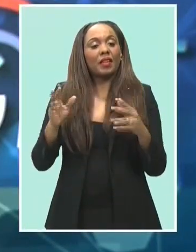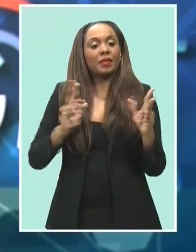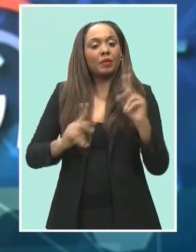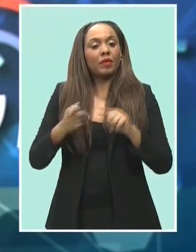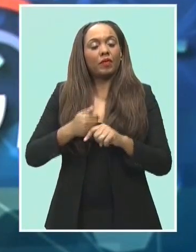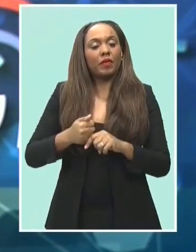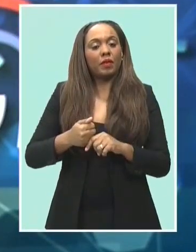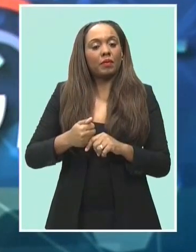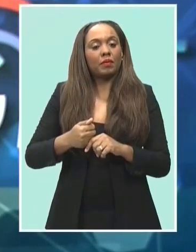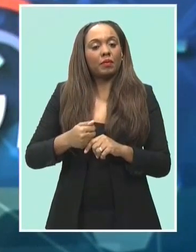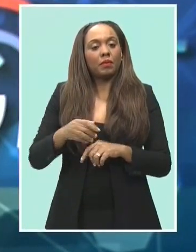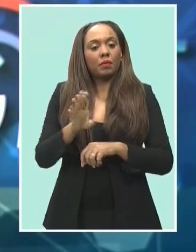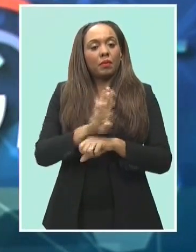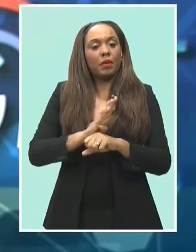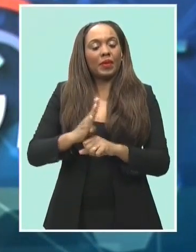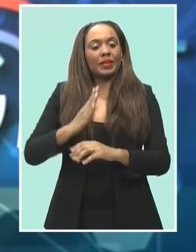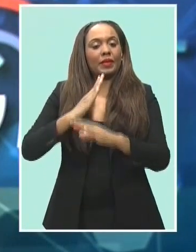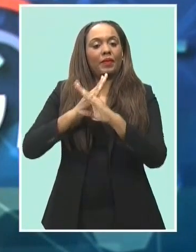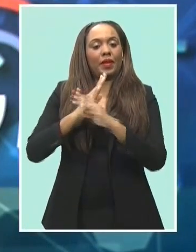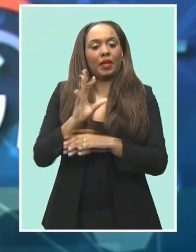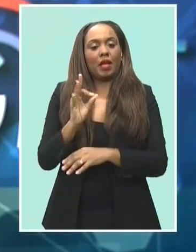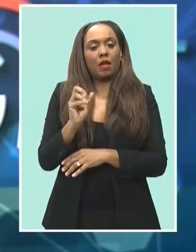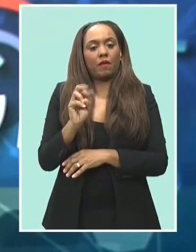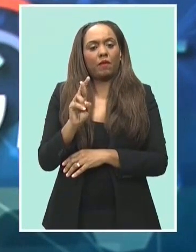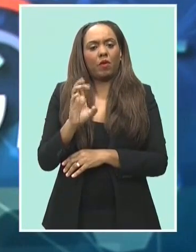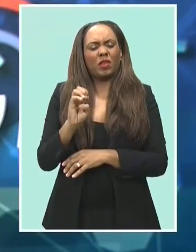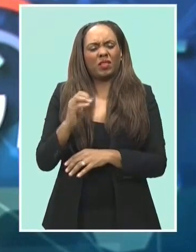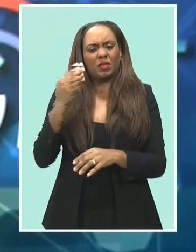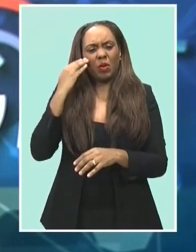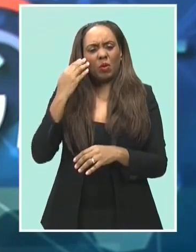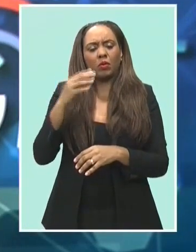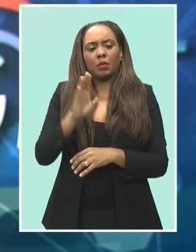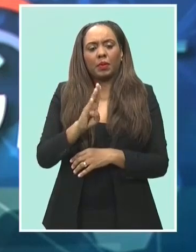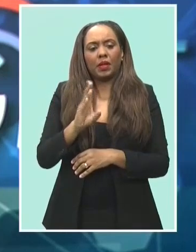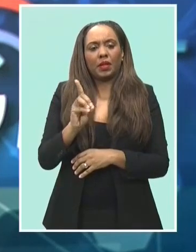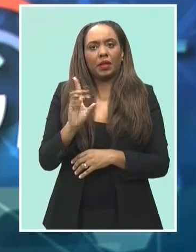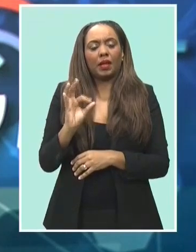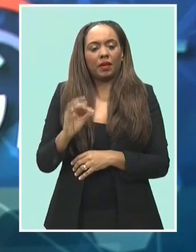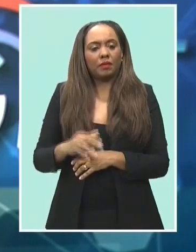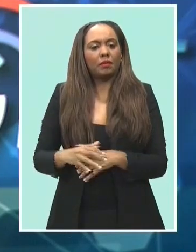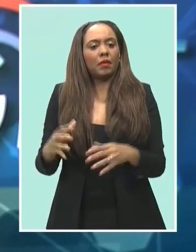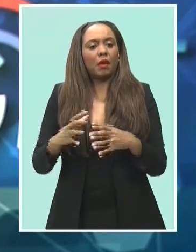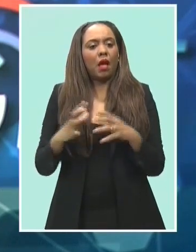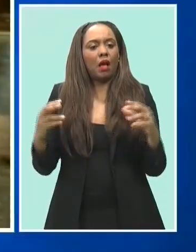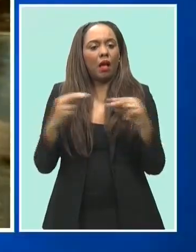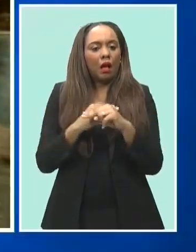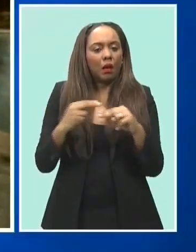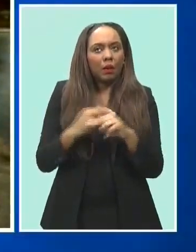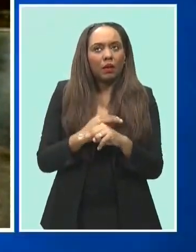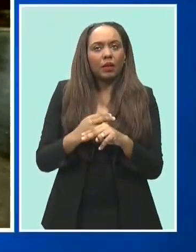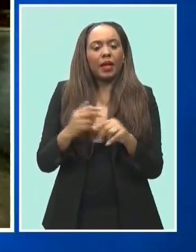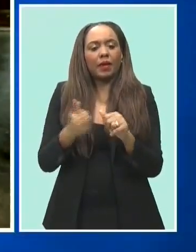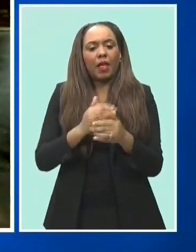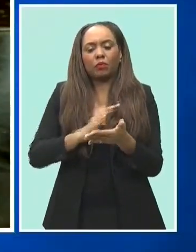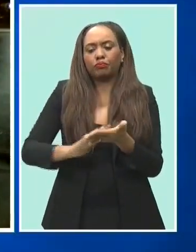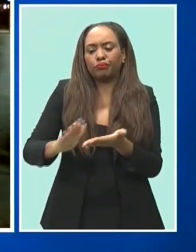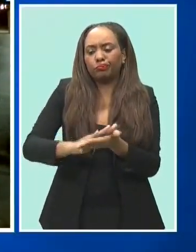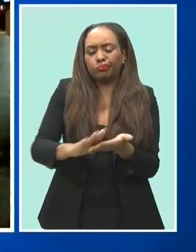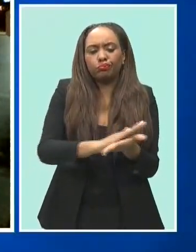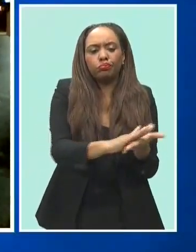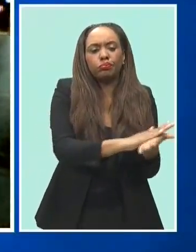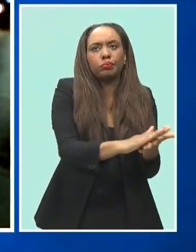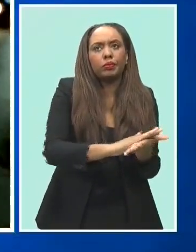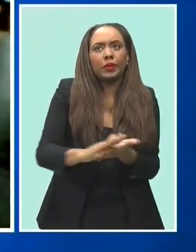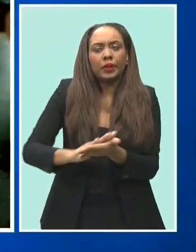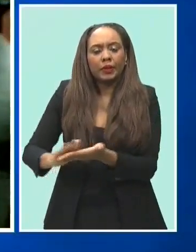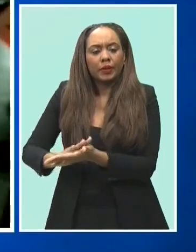personnel from the Barbados Defence Force, the highways leading to Bridgetown and other important government facilities were cleared of any debris following